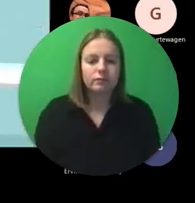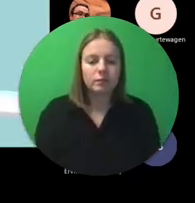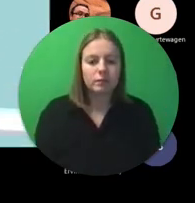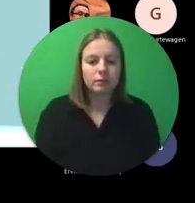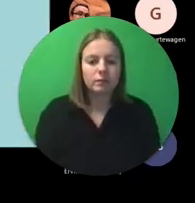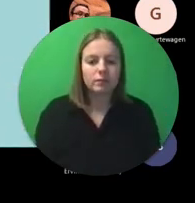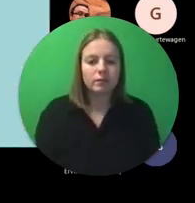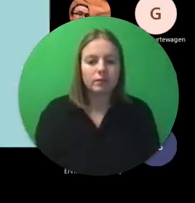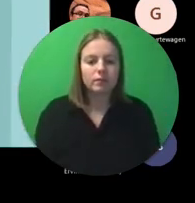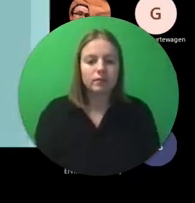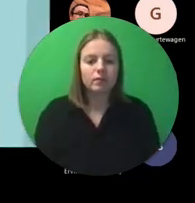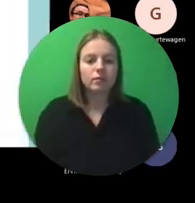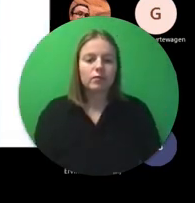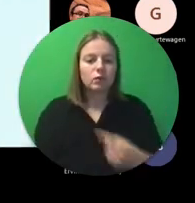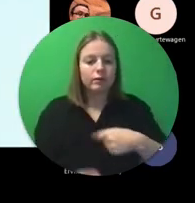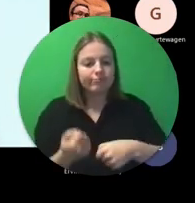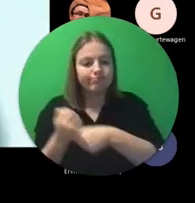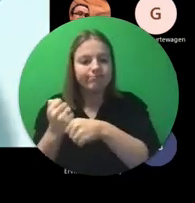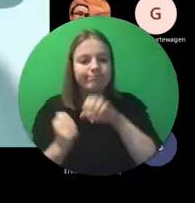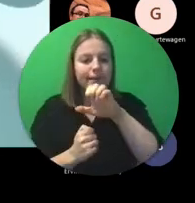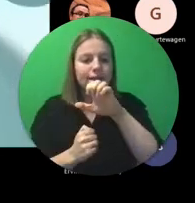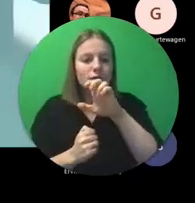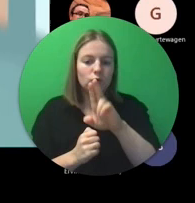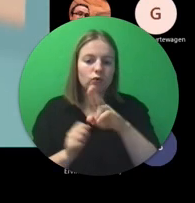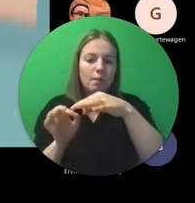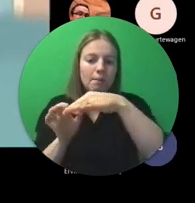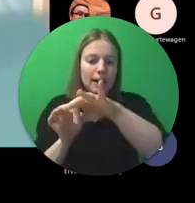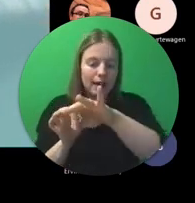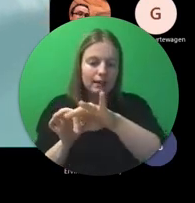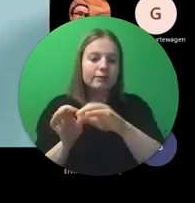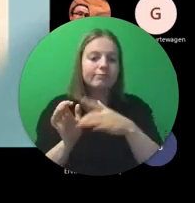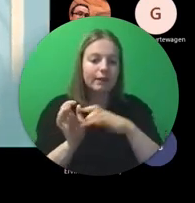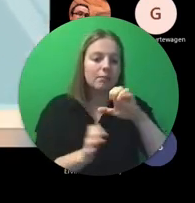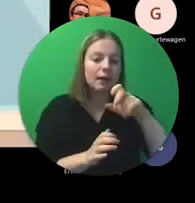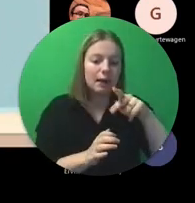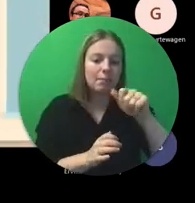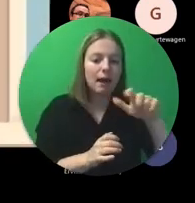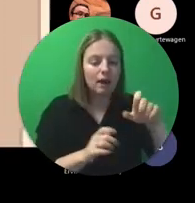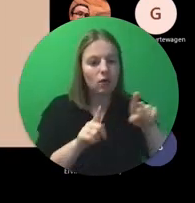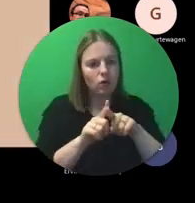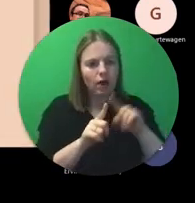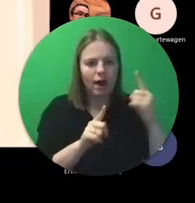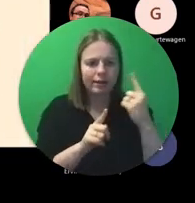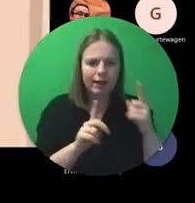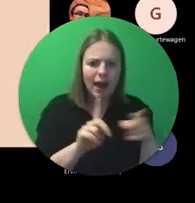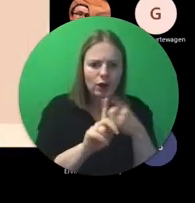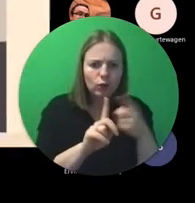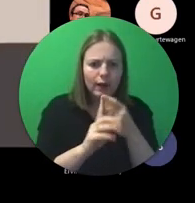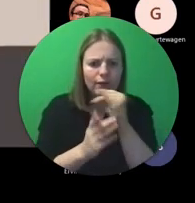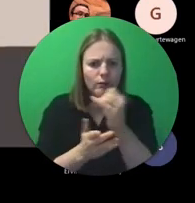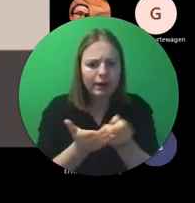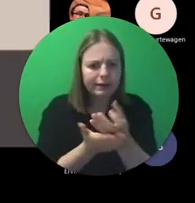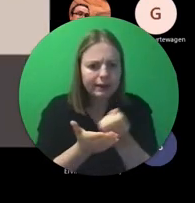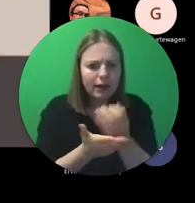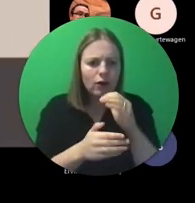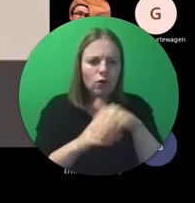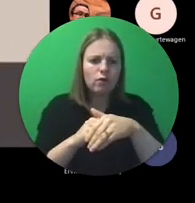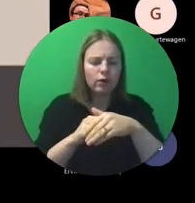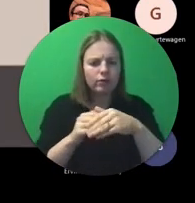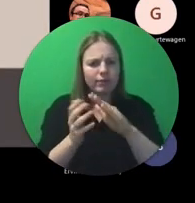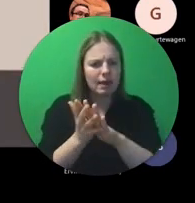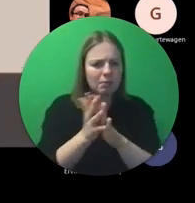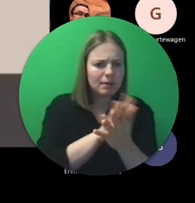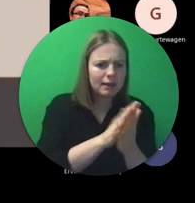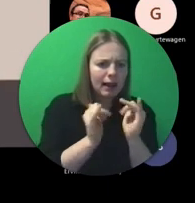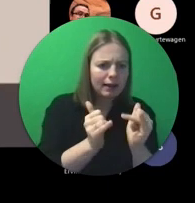In support of EU policies, Ipalae provides up-to-date information about policy implementation,